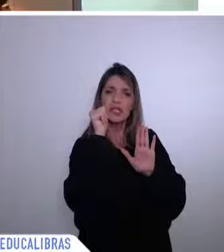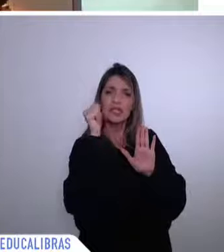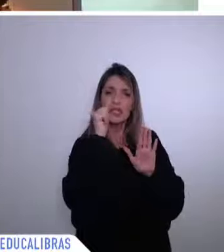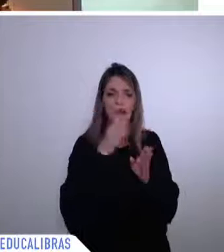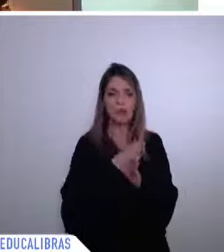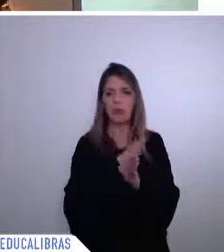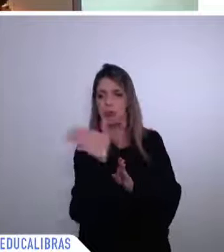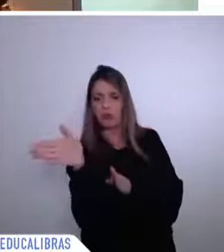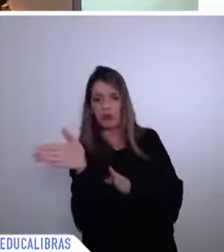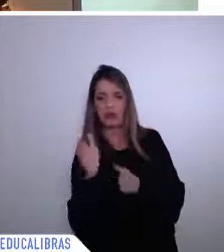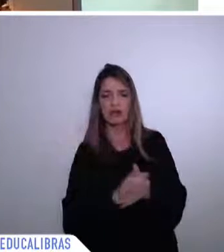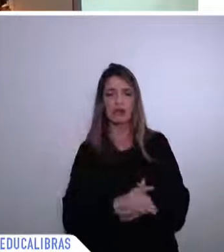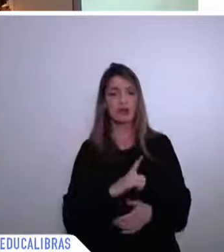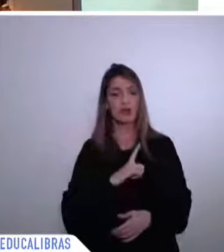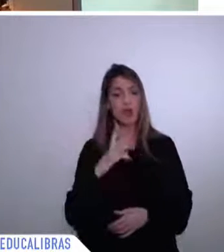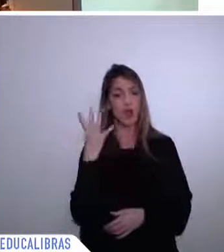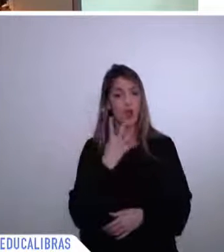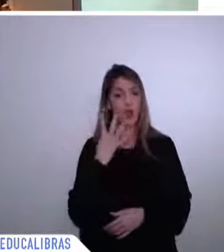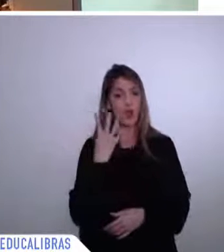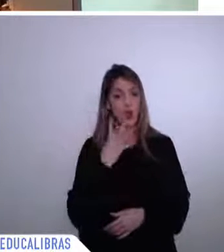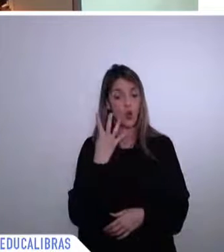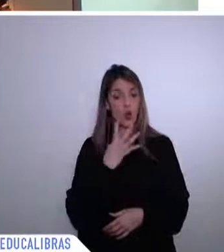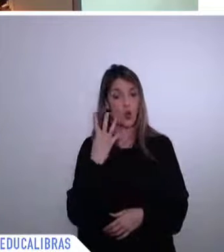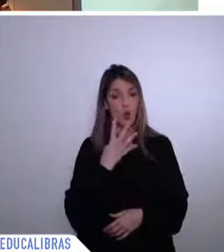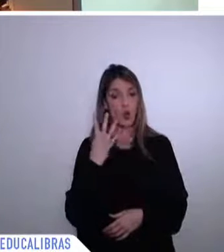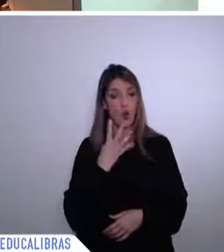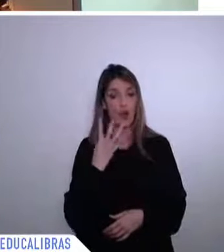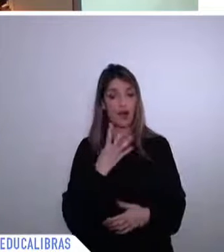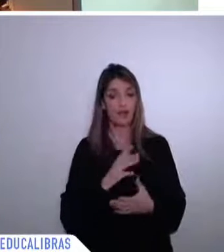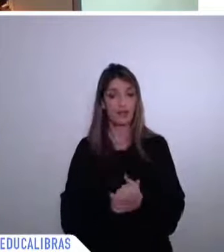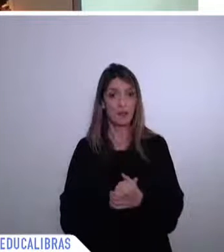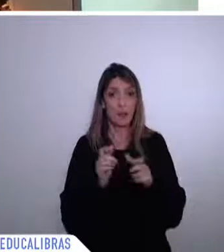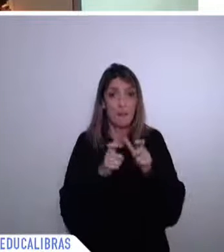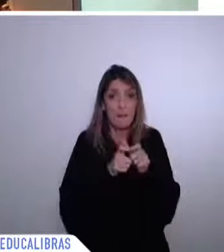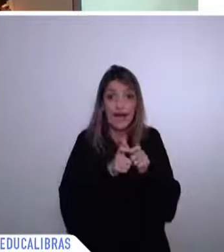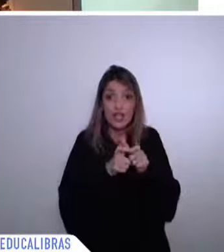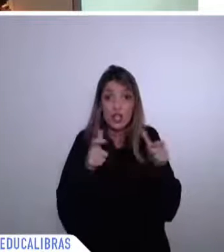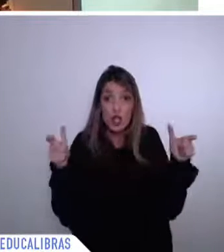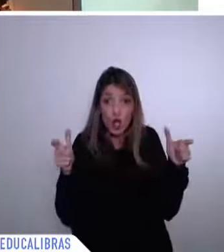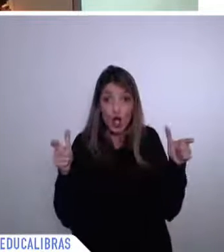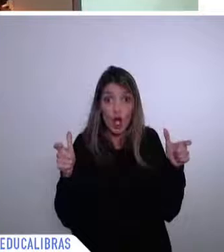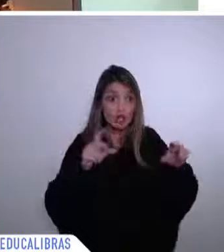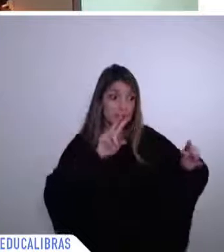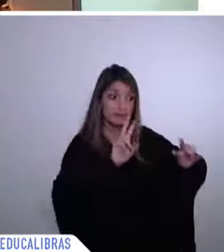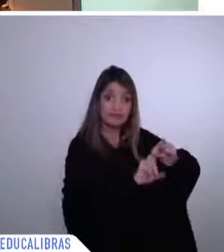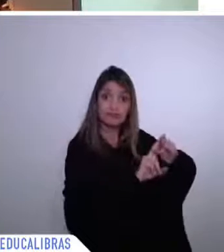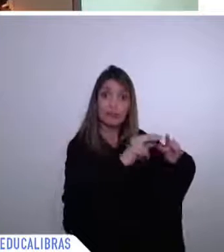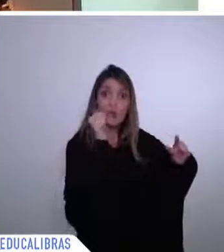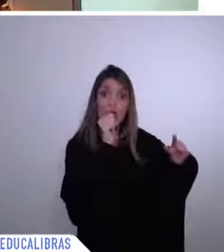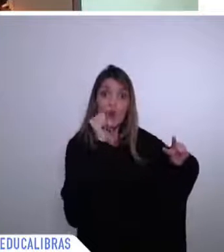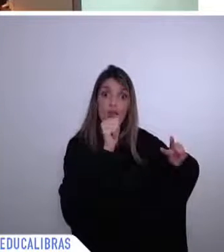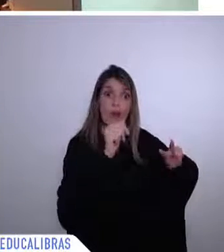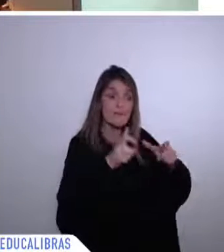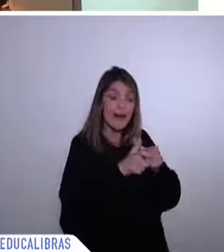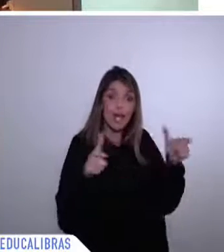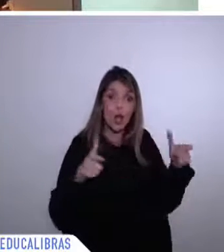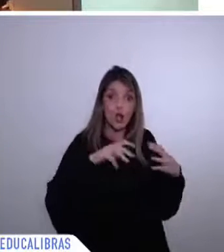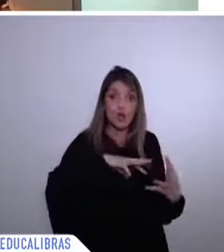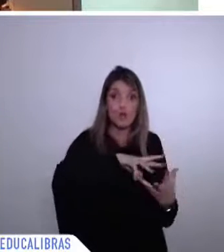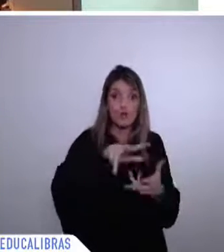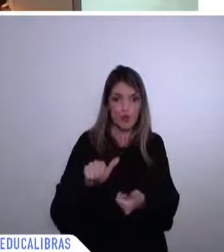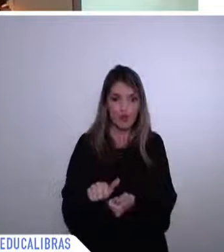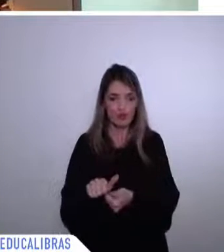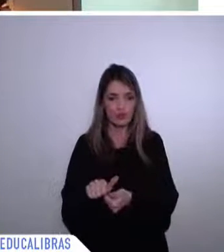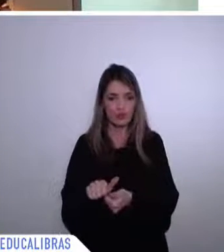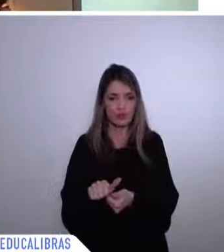And today, this is just updated. We have the fourth prison population in the world, and